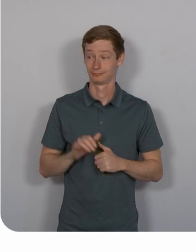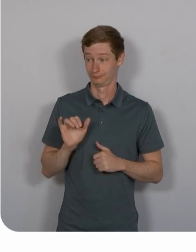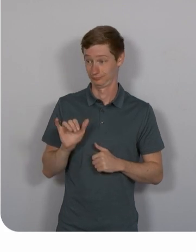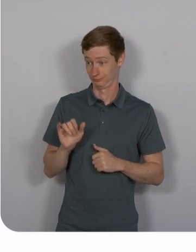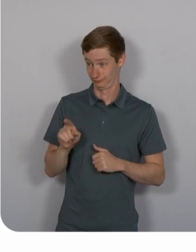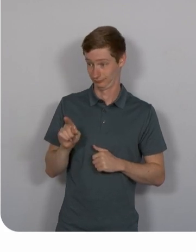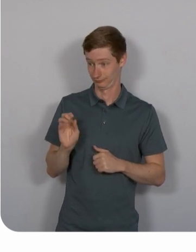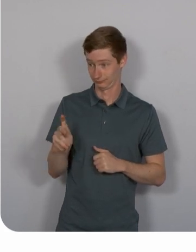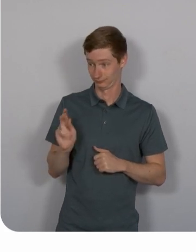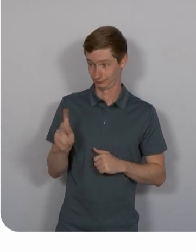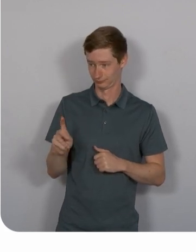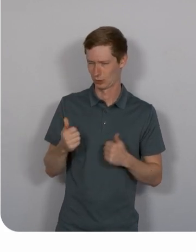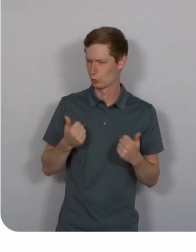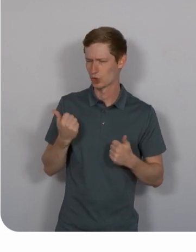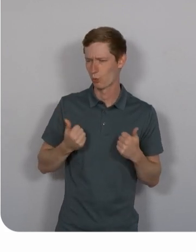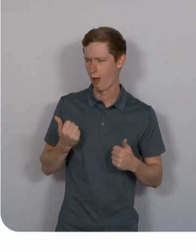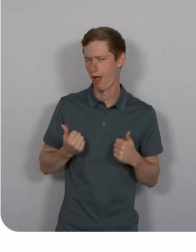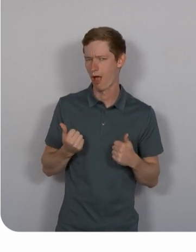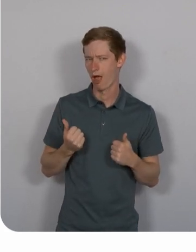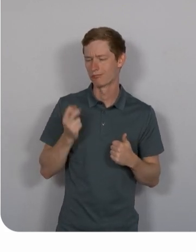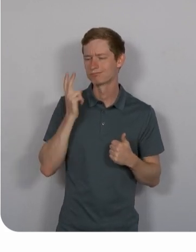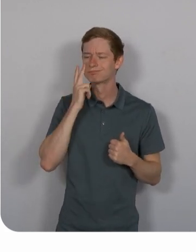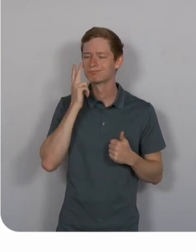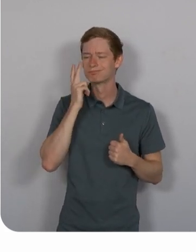Okay, which one?